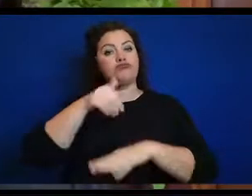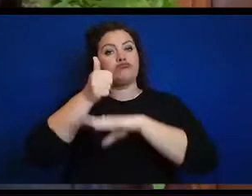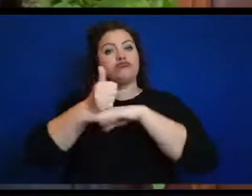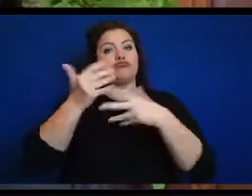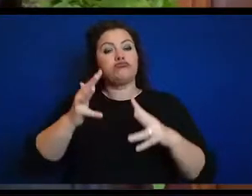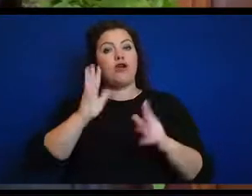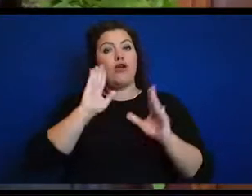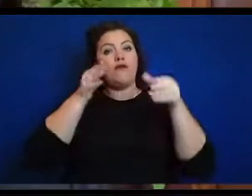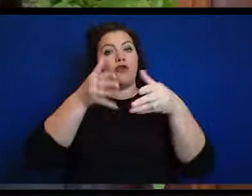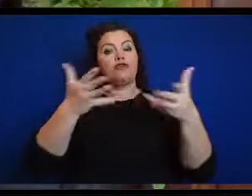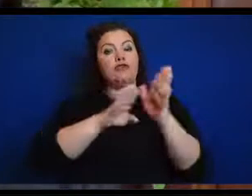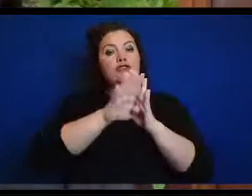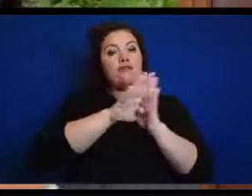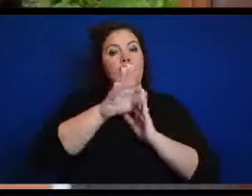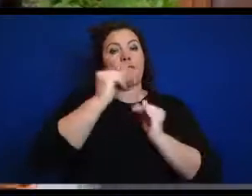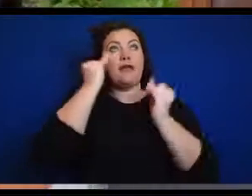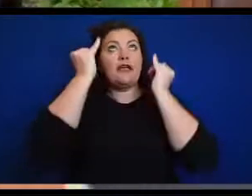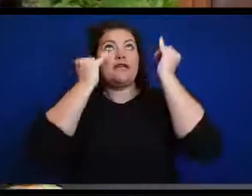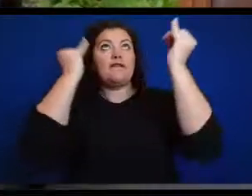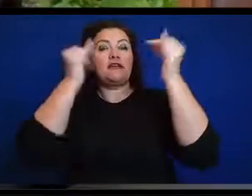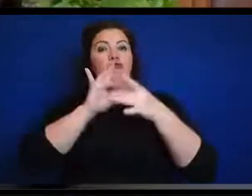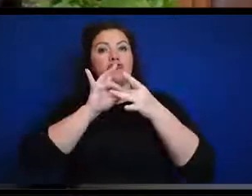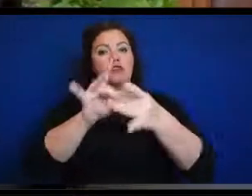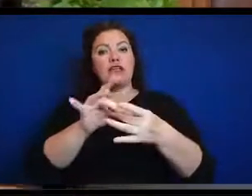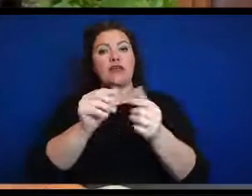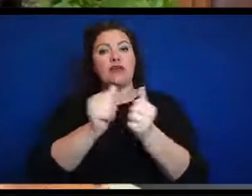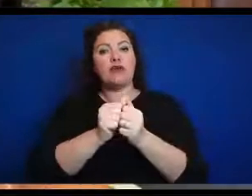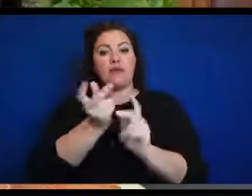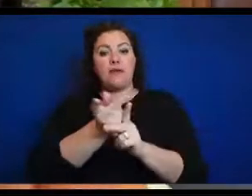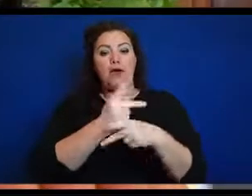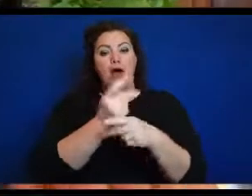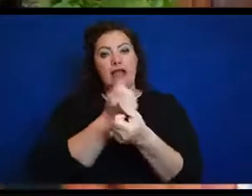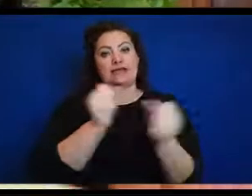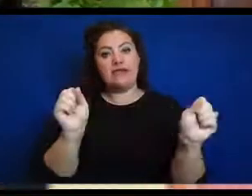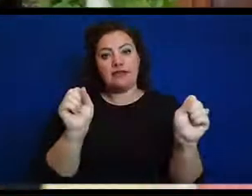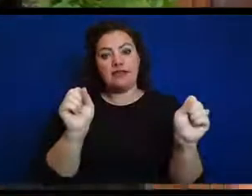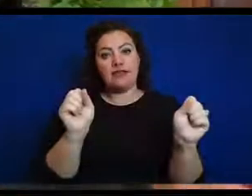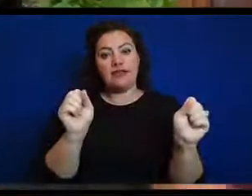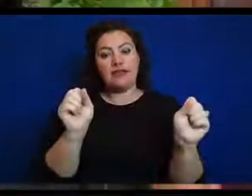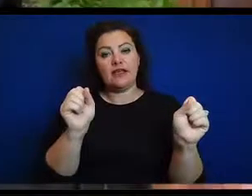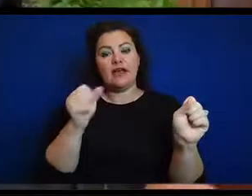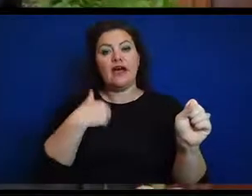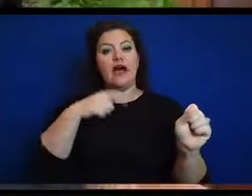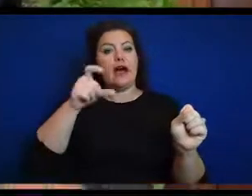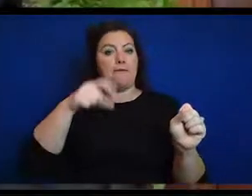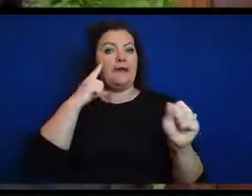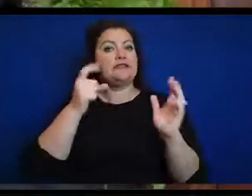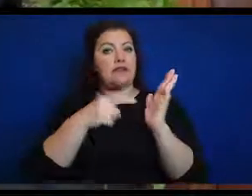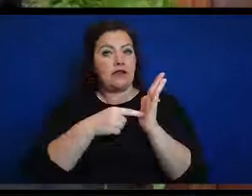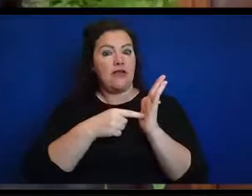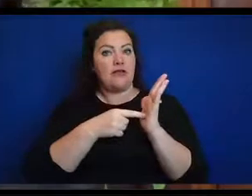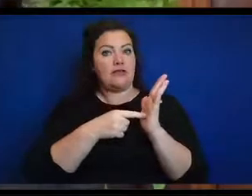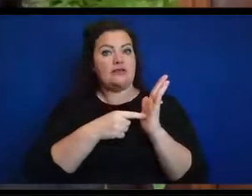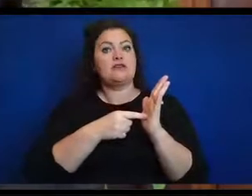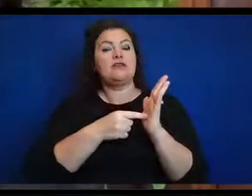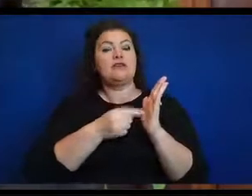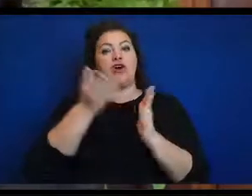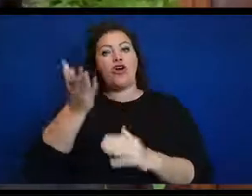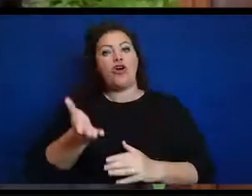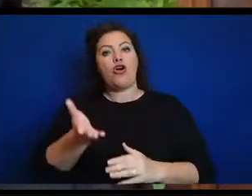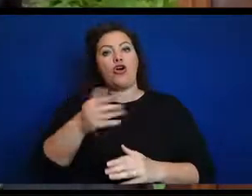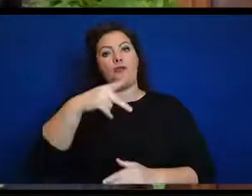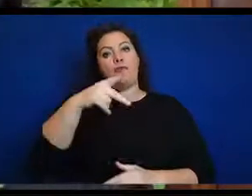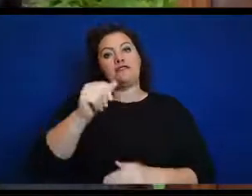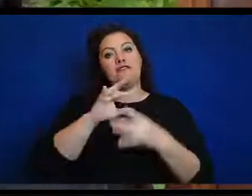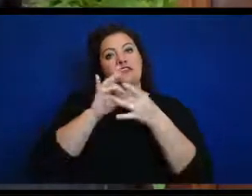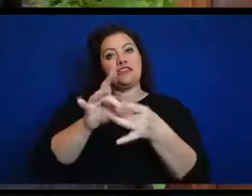on development and innovation related to product safety. I must acknowledge Ms. Kelly's Pennsylvania